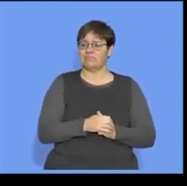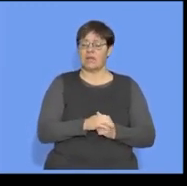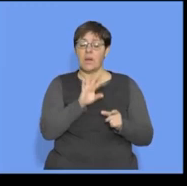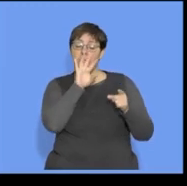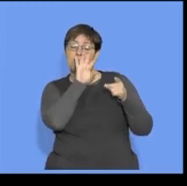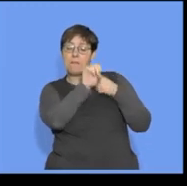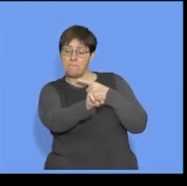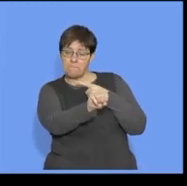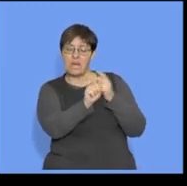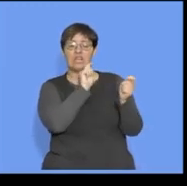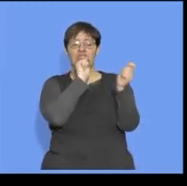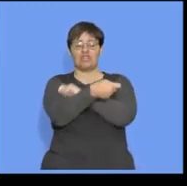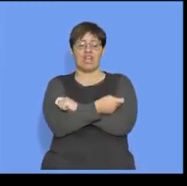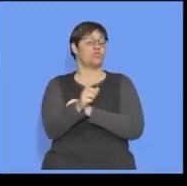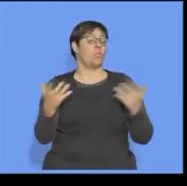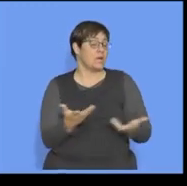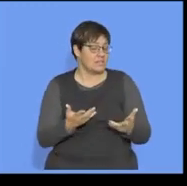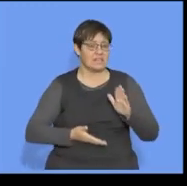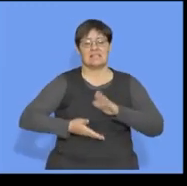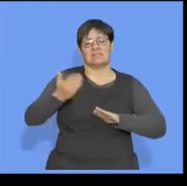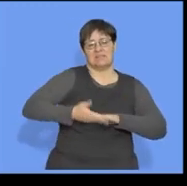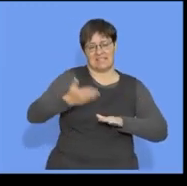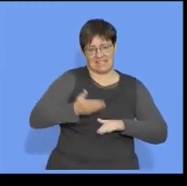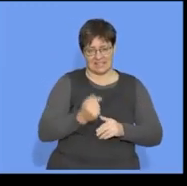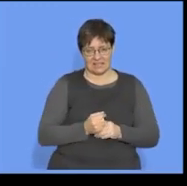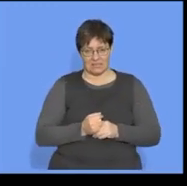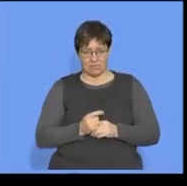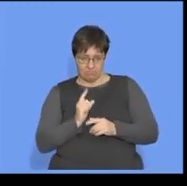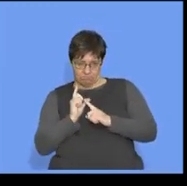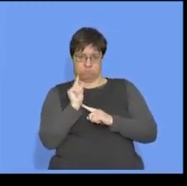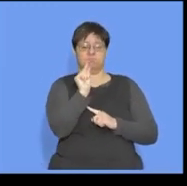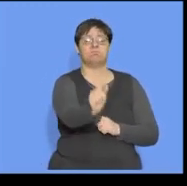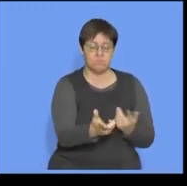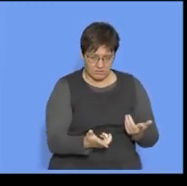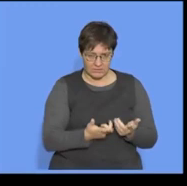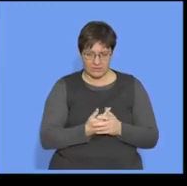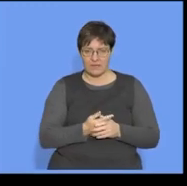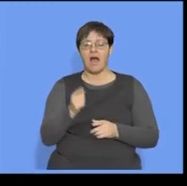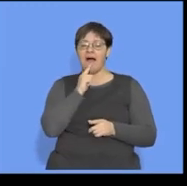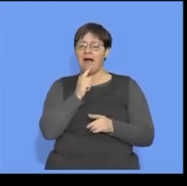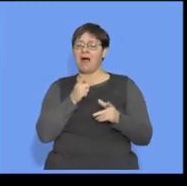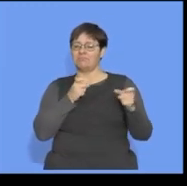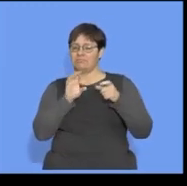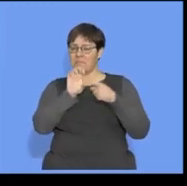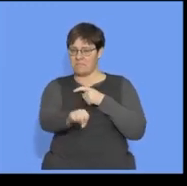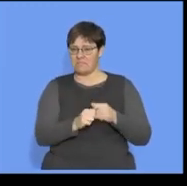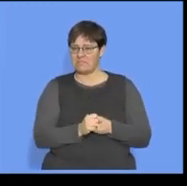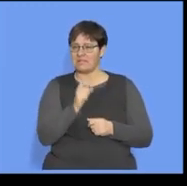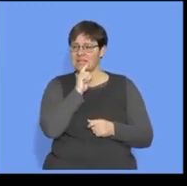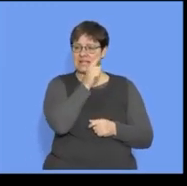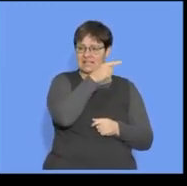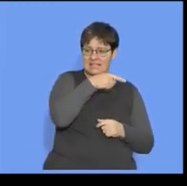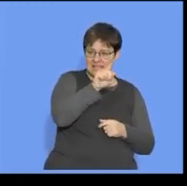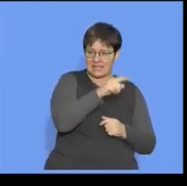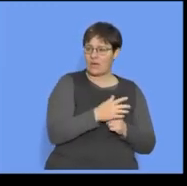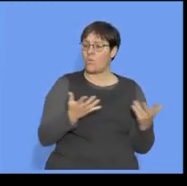Then they detect change in what? In speech. So you see where the